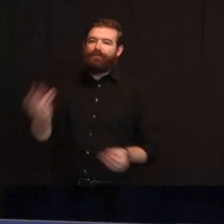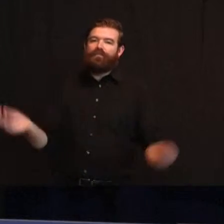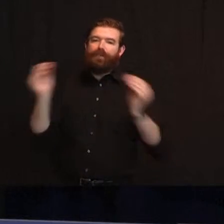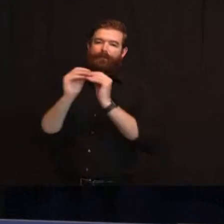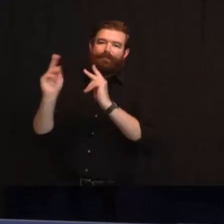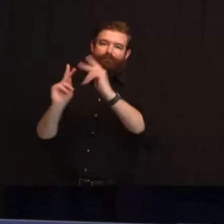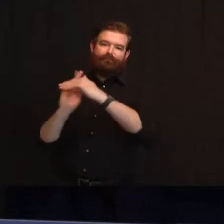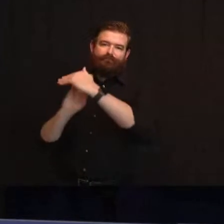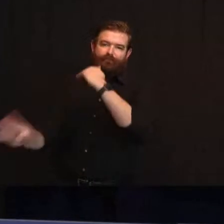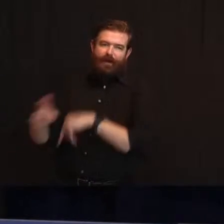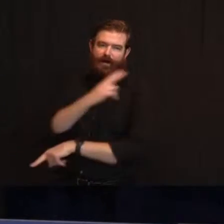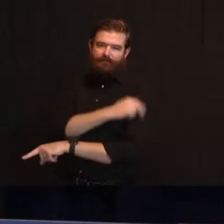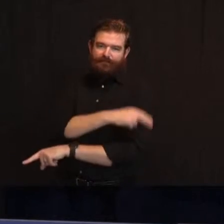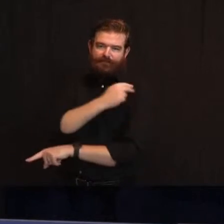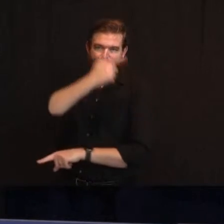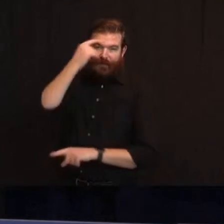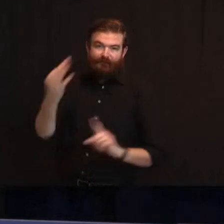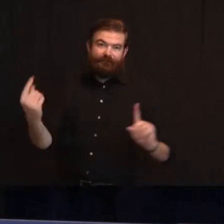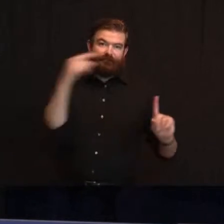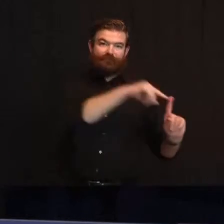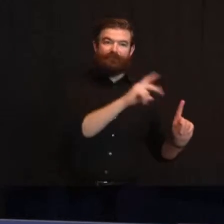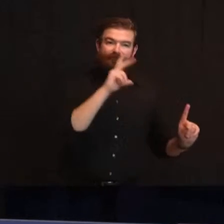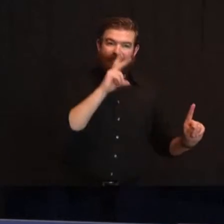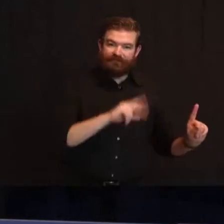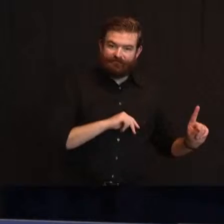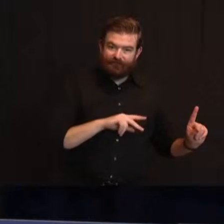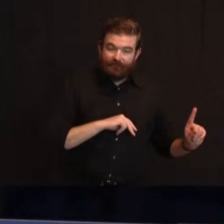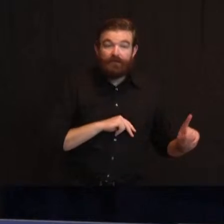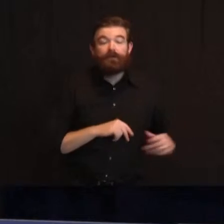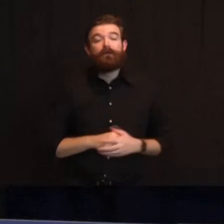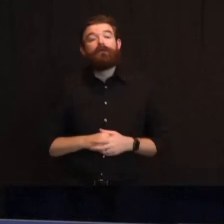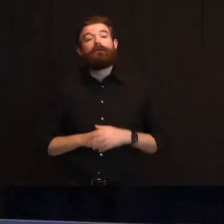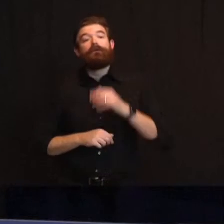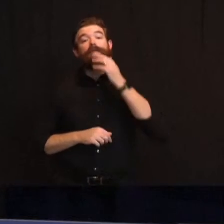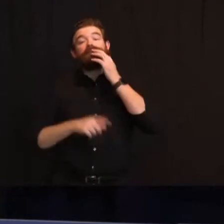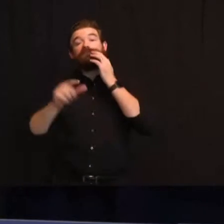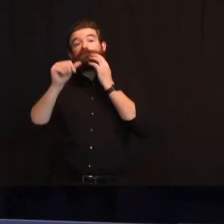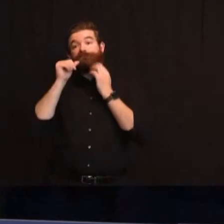100. It was 50 from yesterday to today.